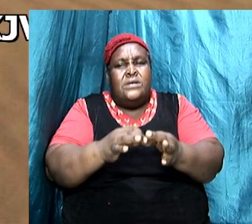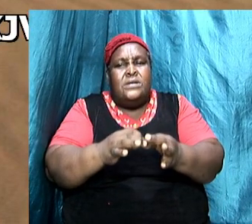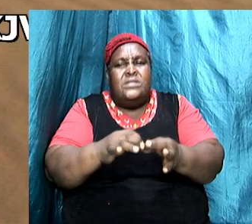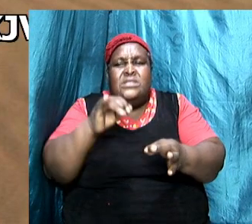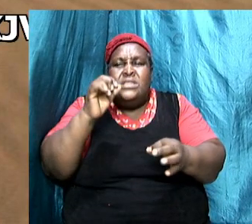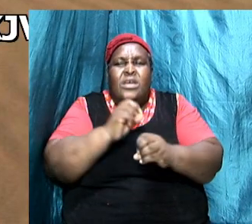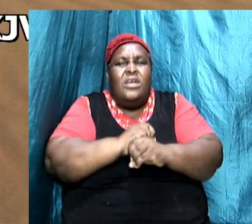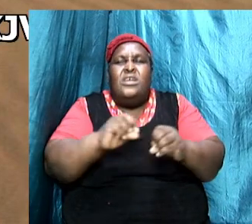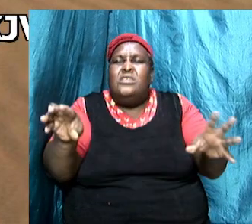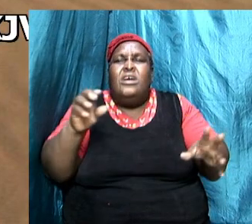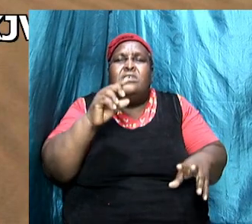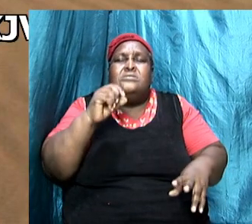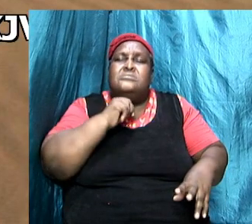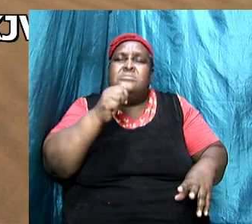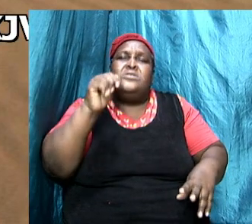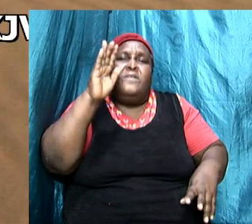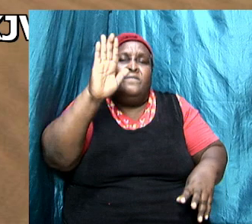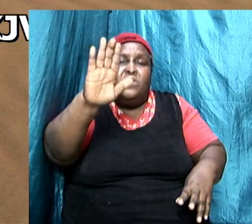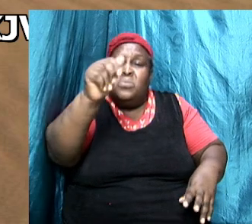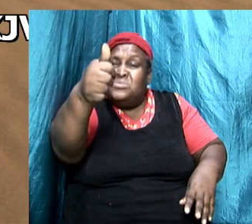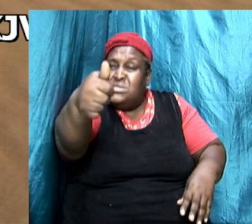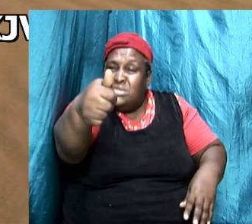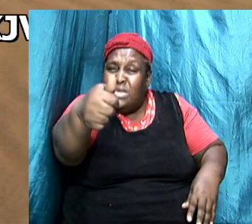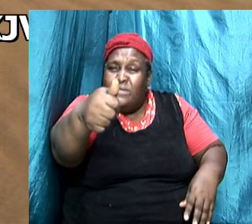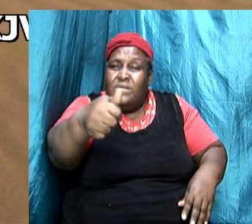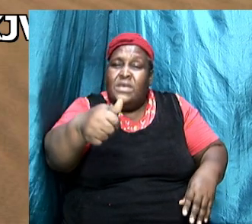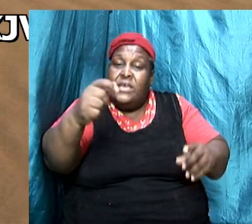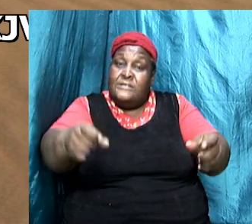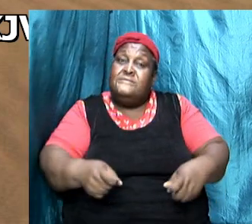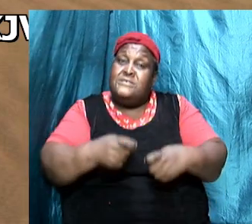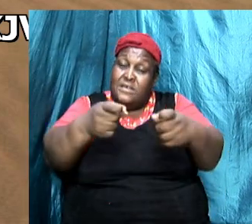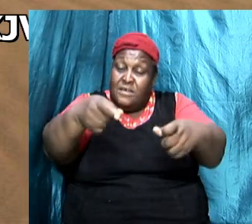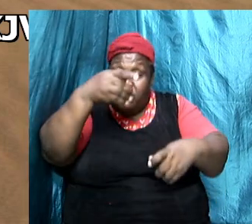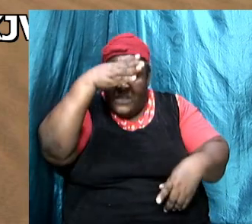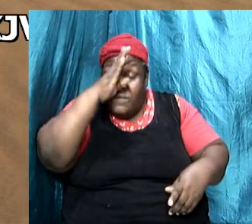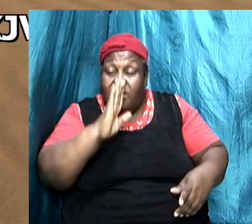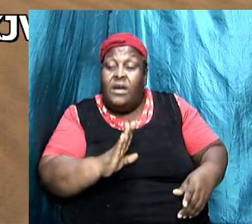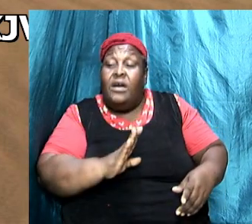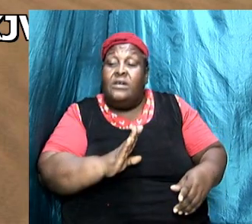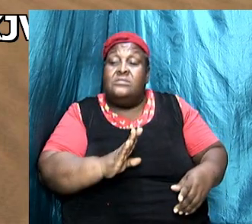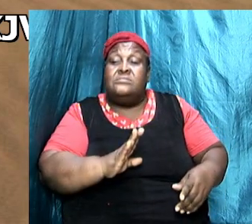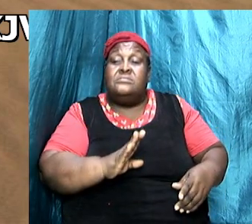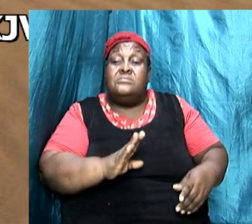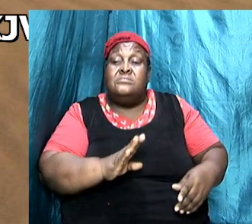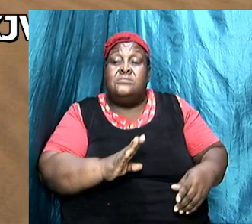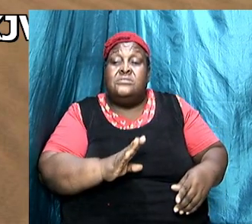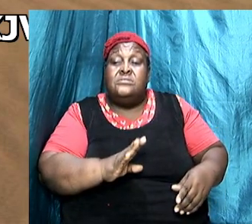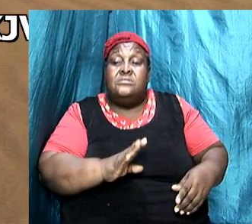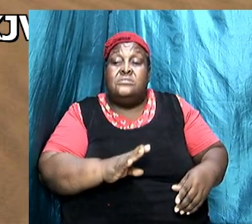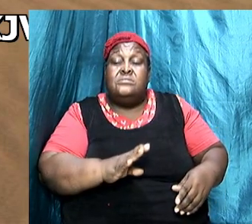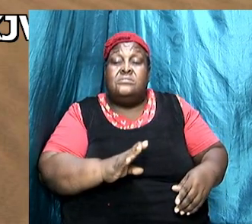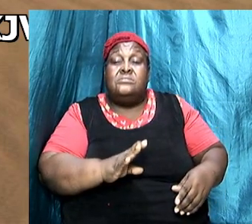that not of yourselves. It is the gift of God,